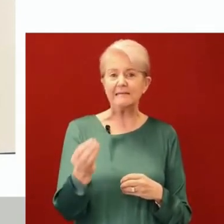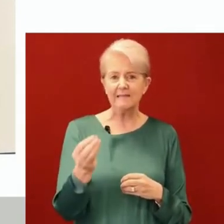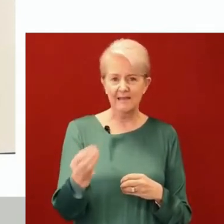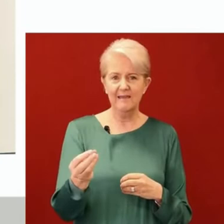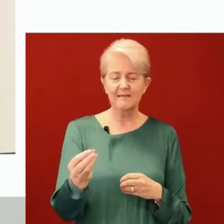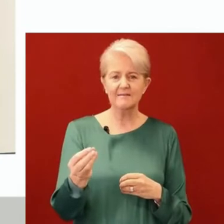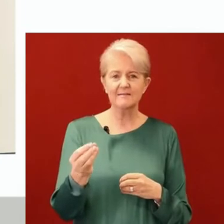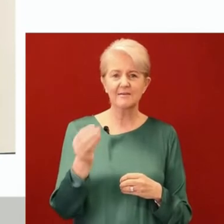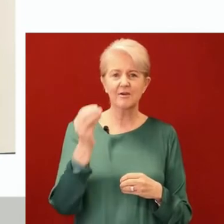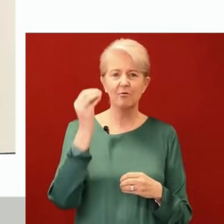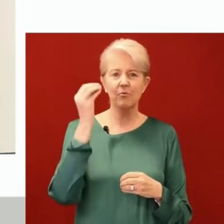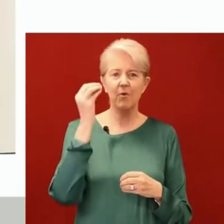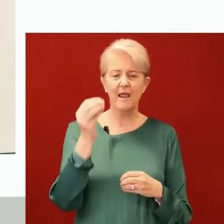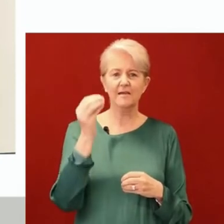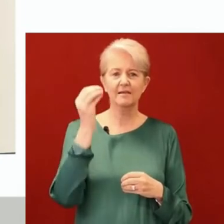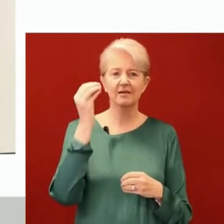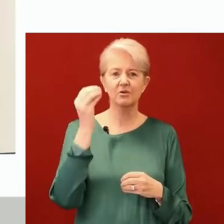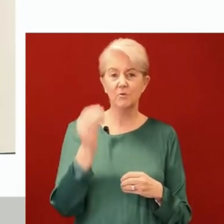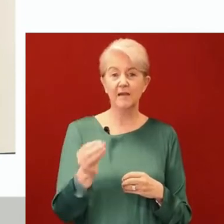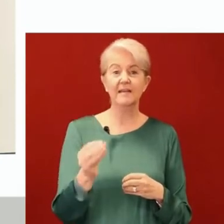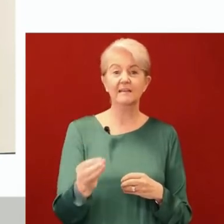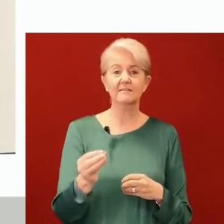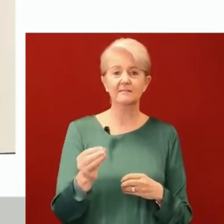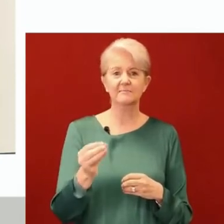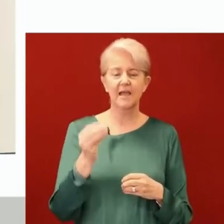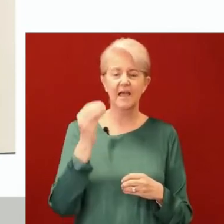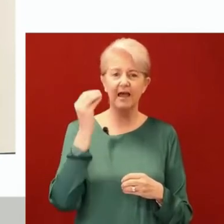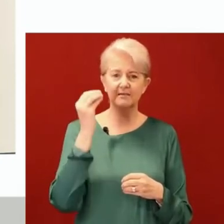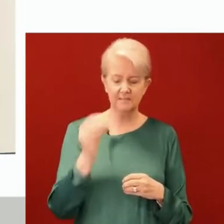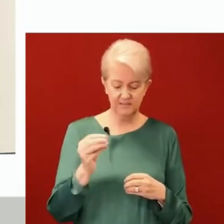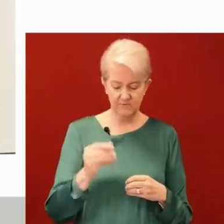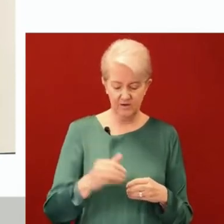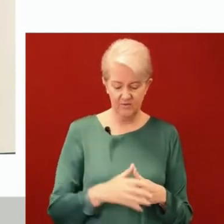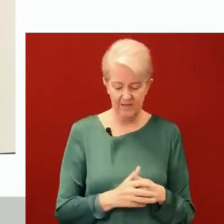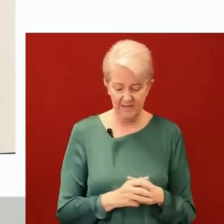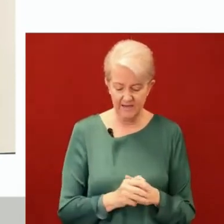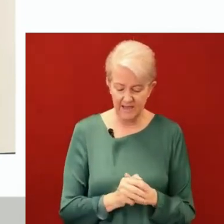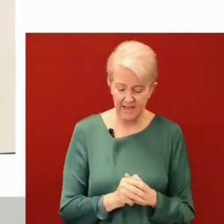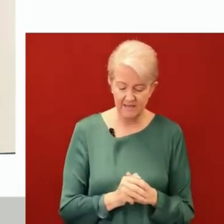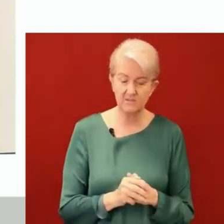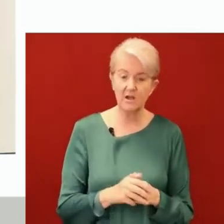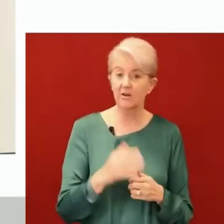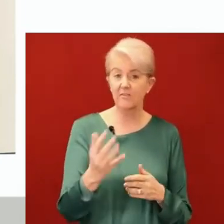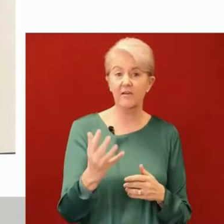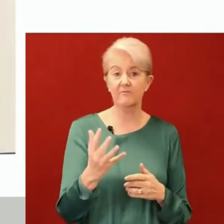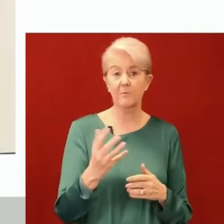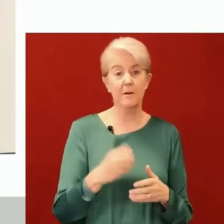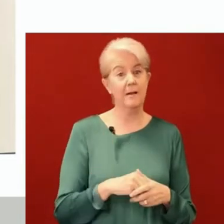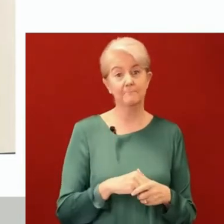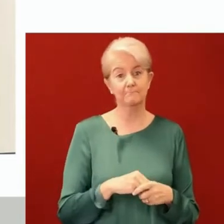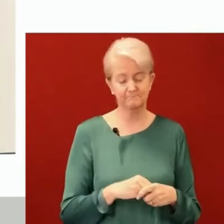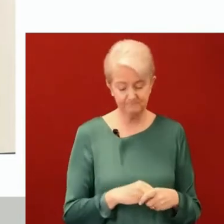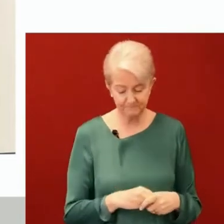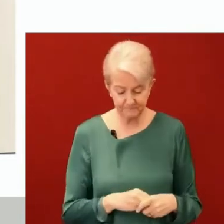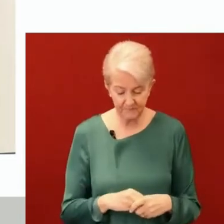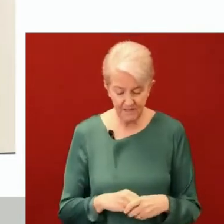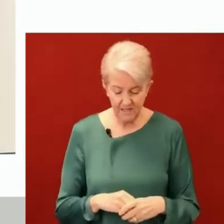of being there when you are needed and delivering on that. And I learnt that from my